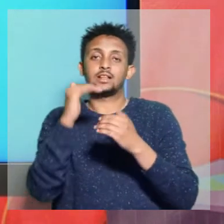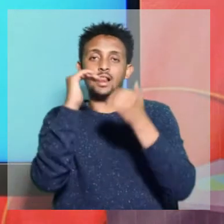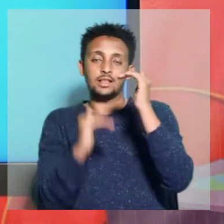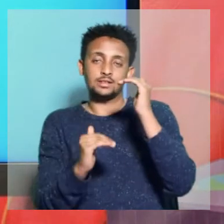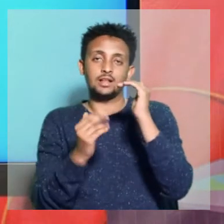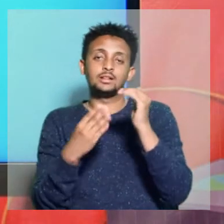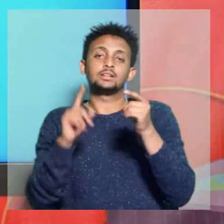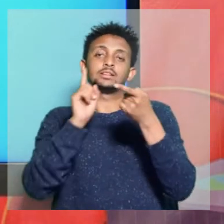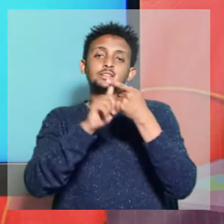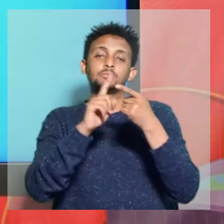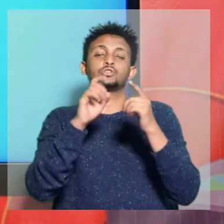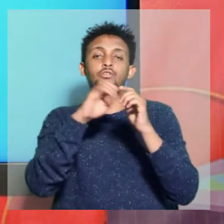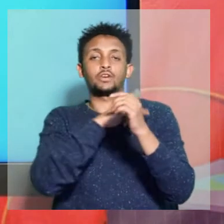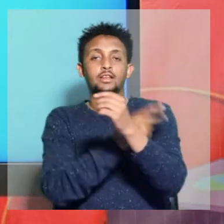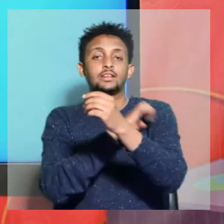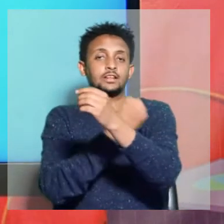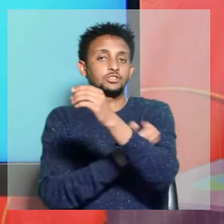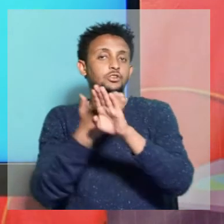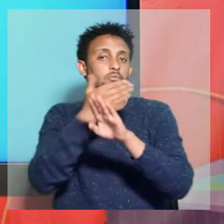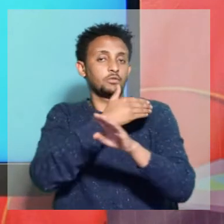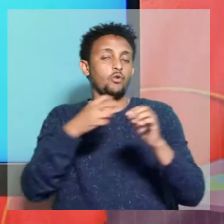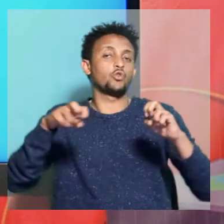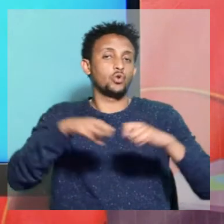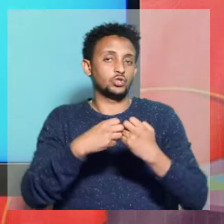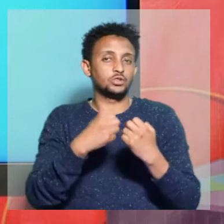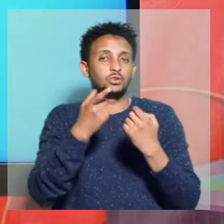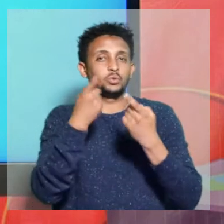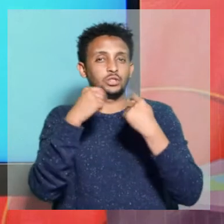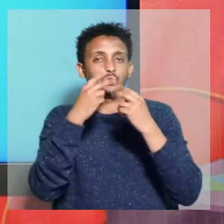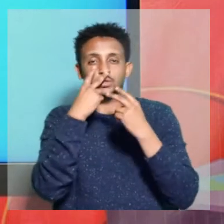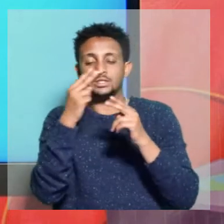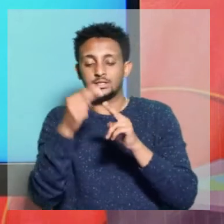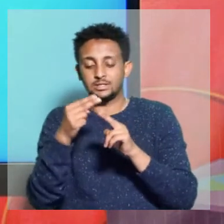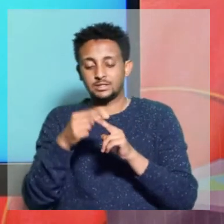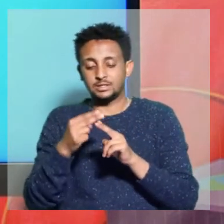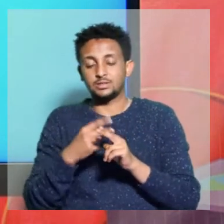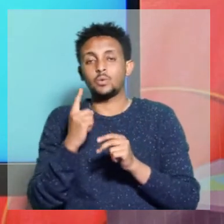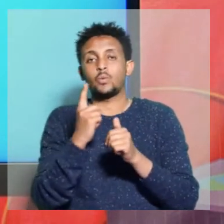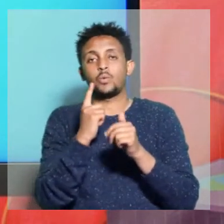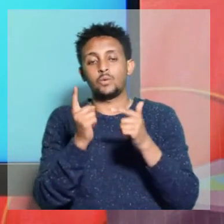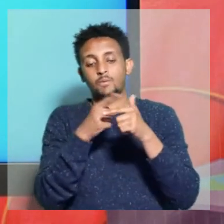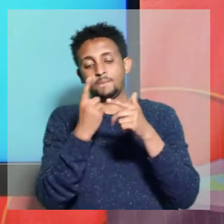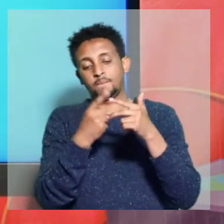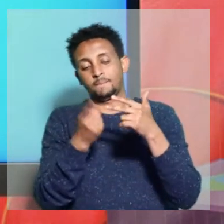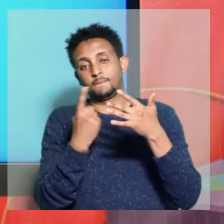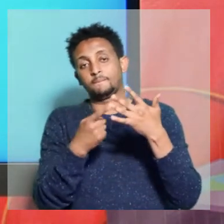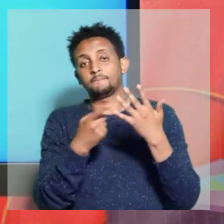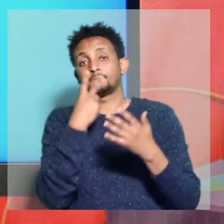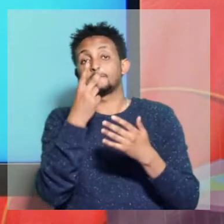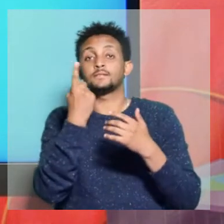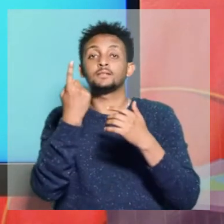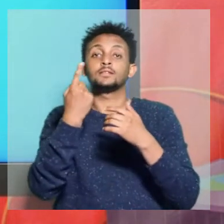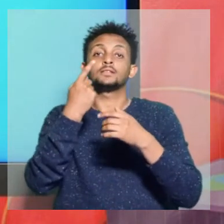the summation of the kinetic energy before collision. So we'll try to see each by one. First, let's try to see